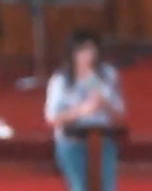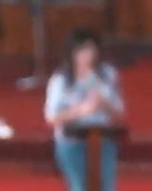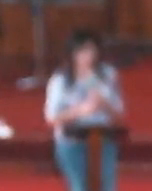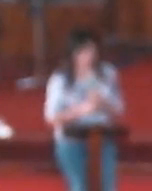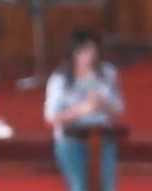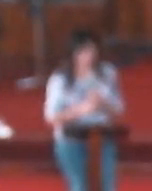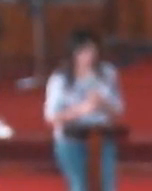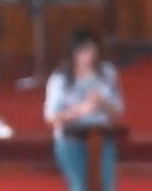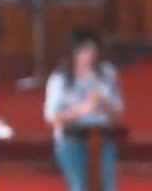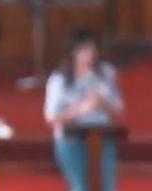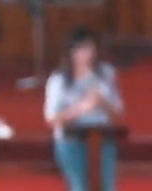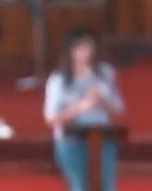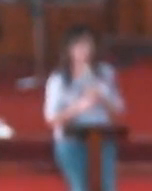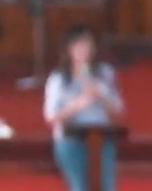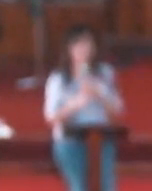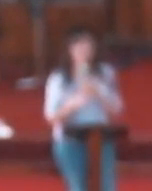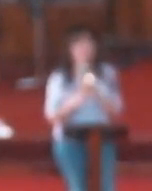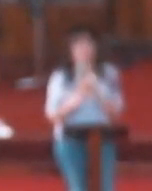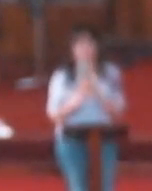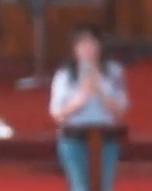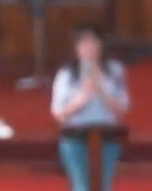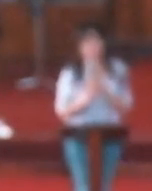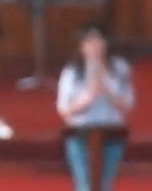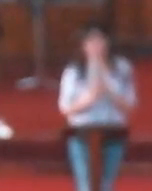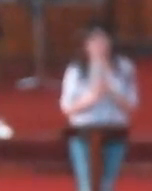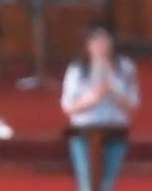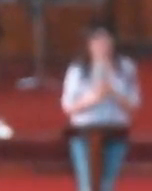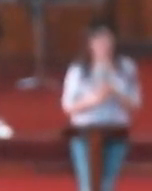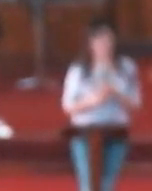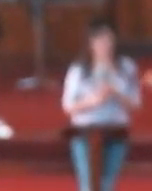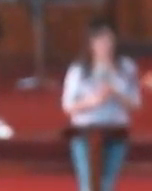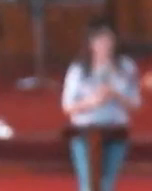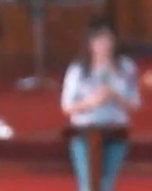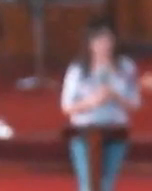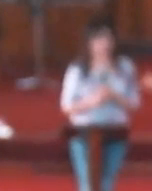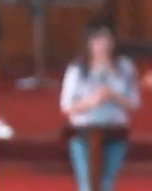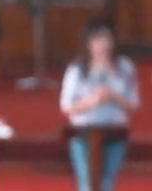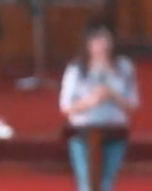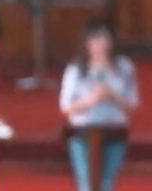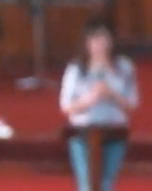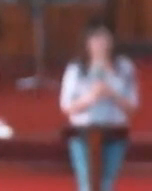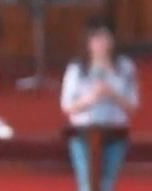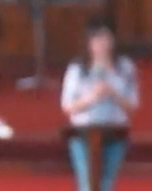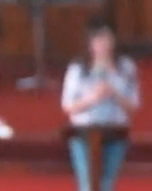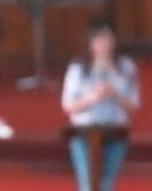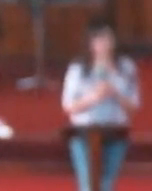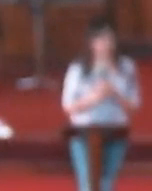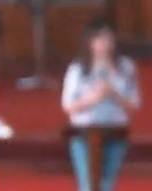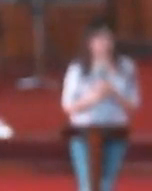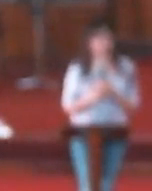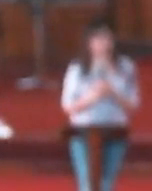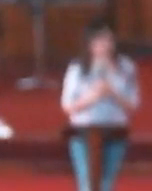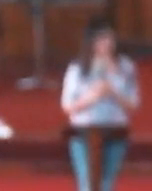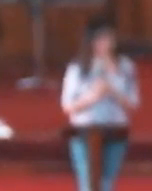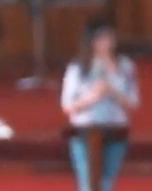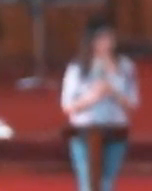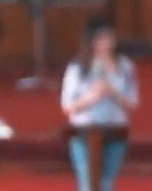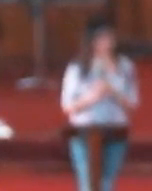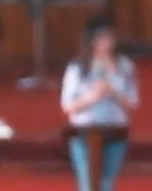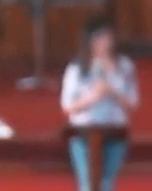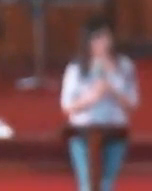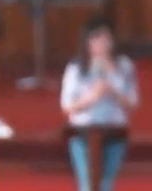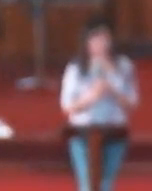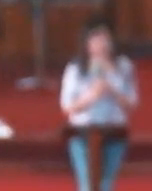I've directed a widow there to supply you with food. Dios le habla a la viuda desde antes. Y le habla al profeta